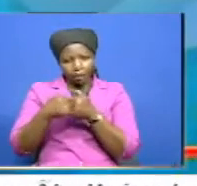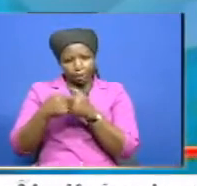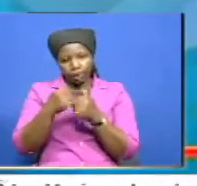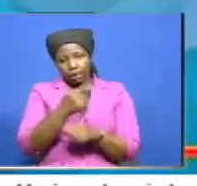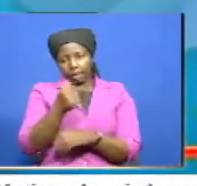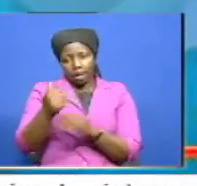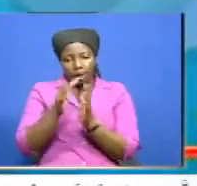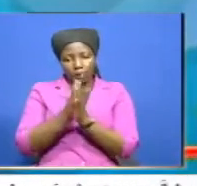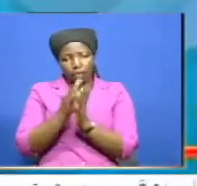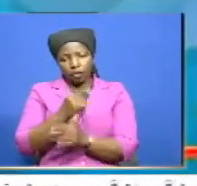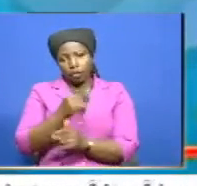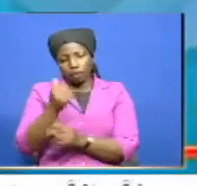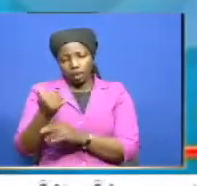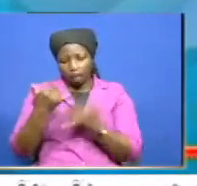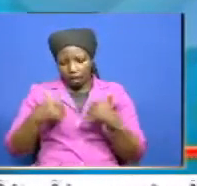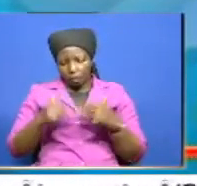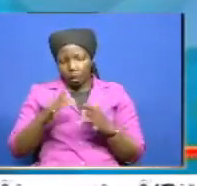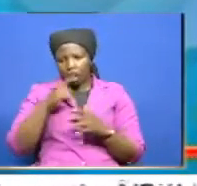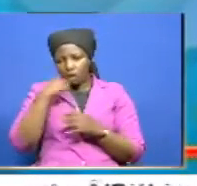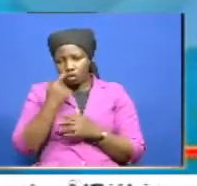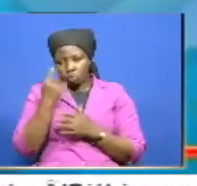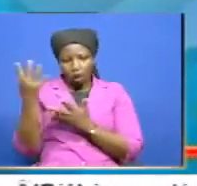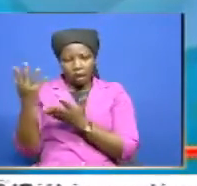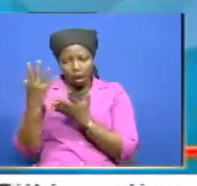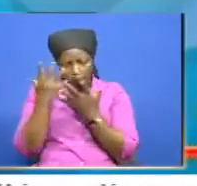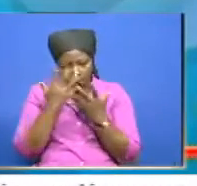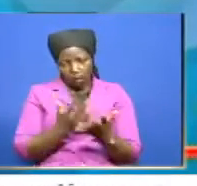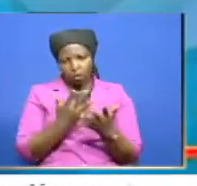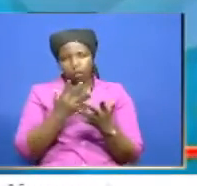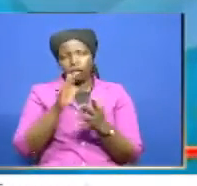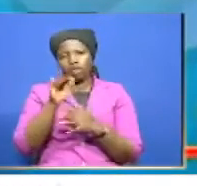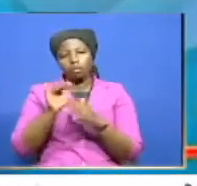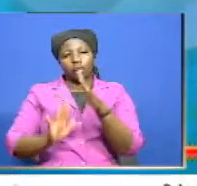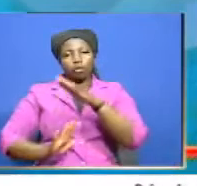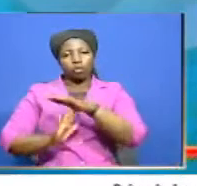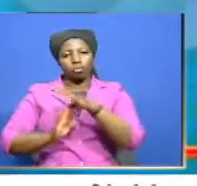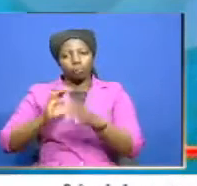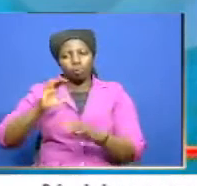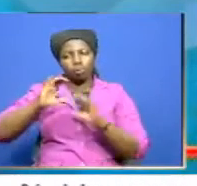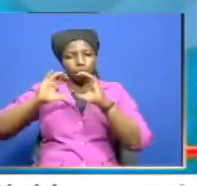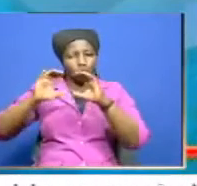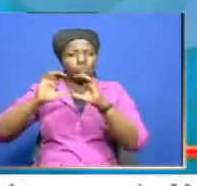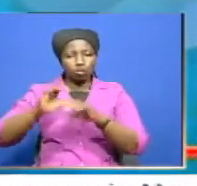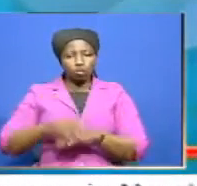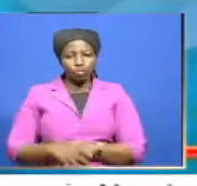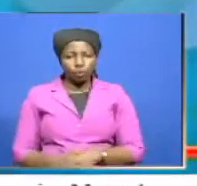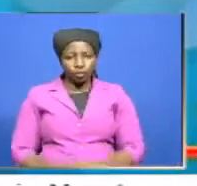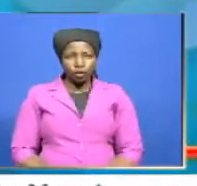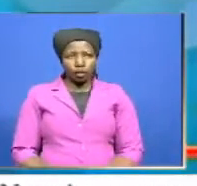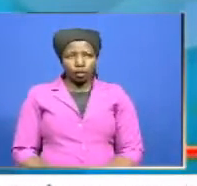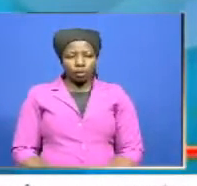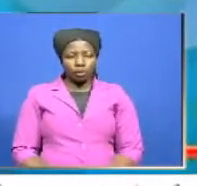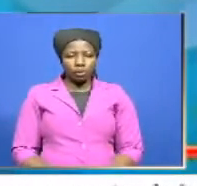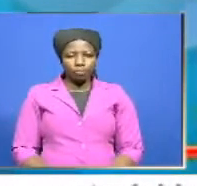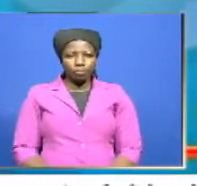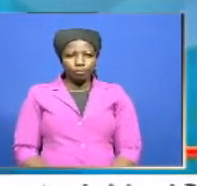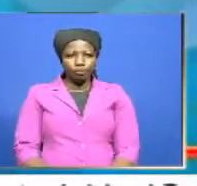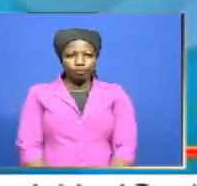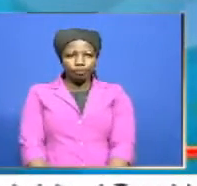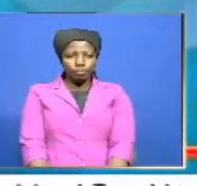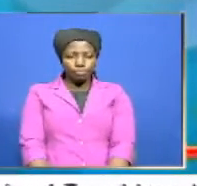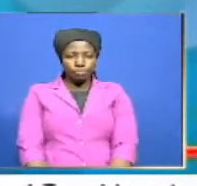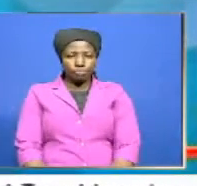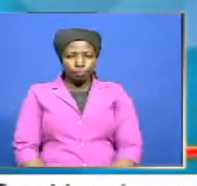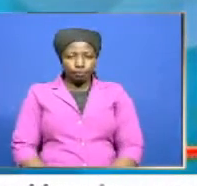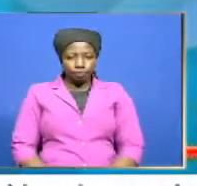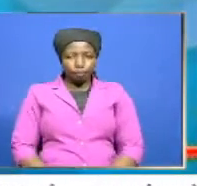other, you know, the players have just been brought in by the head coach, Namco. So what we see is that teams that were trying to gel with each other, and